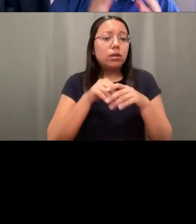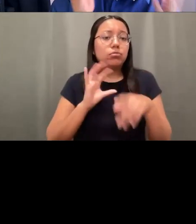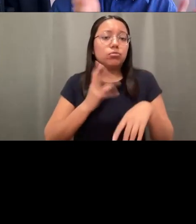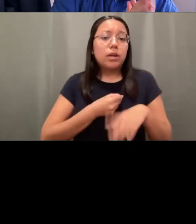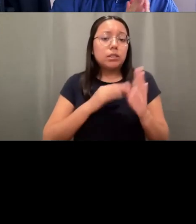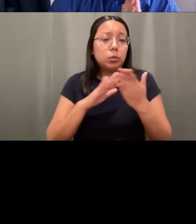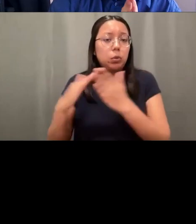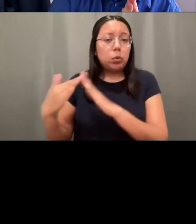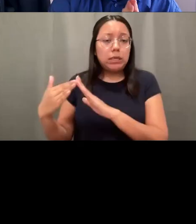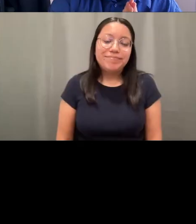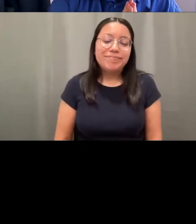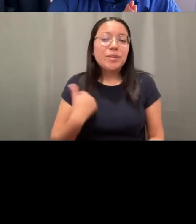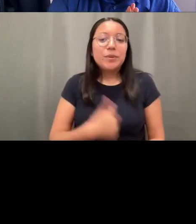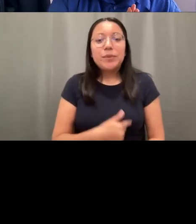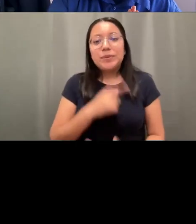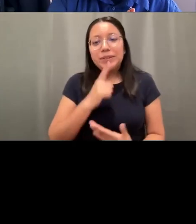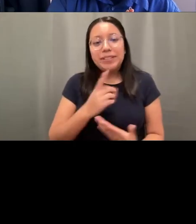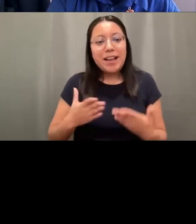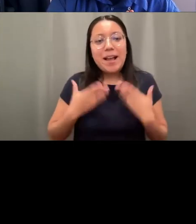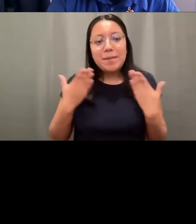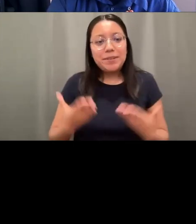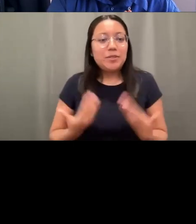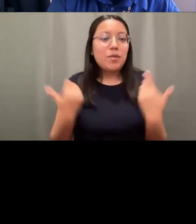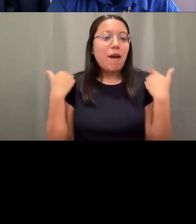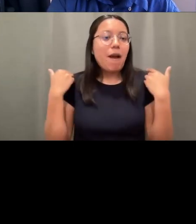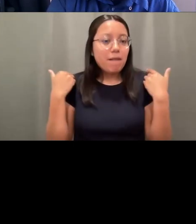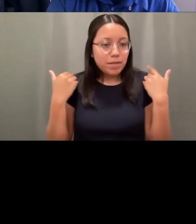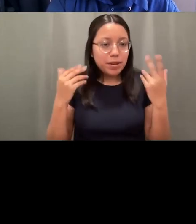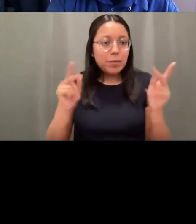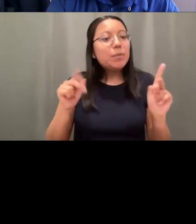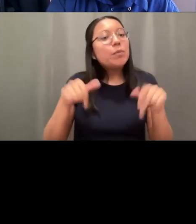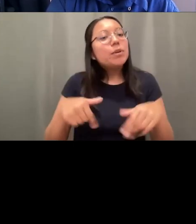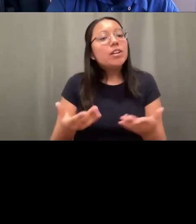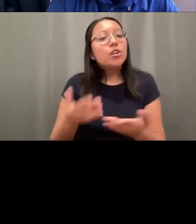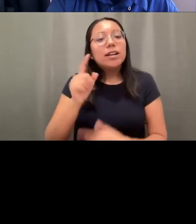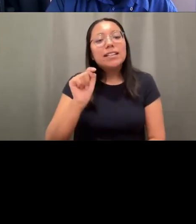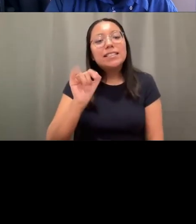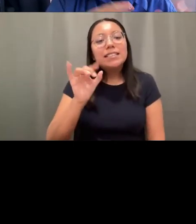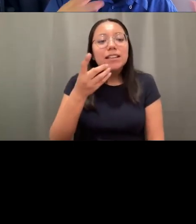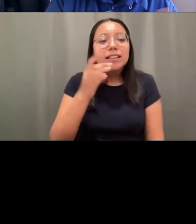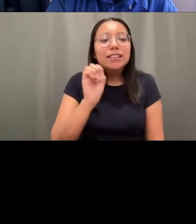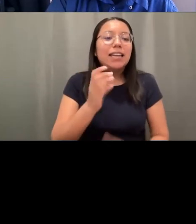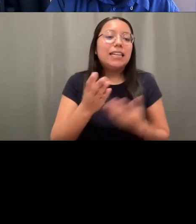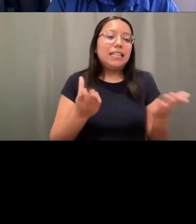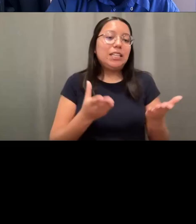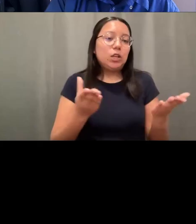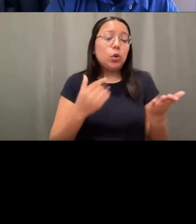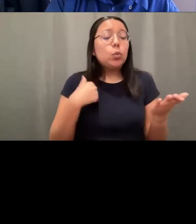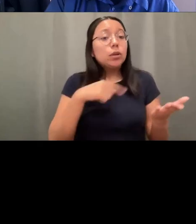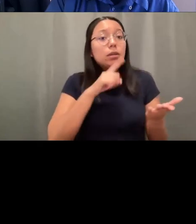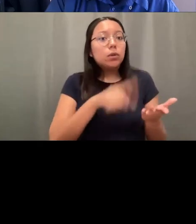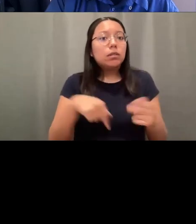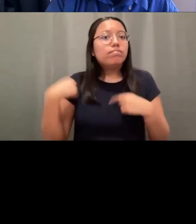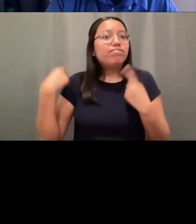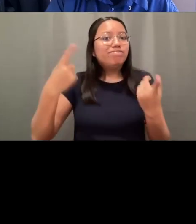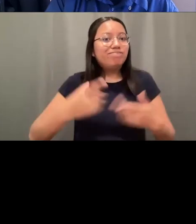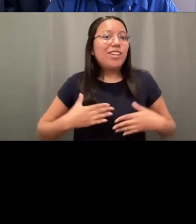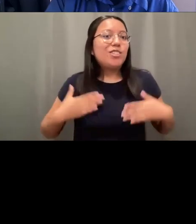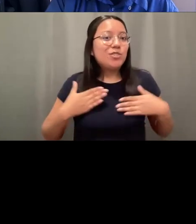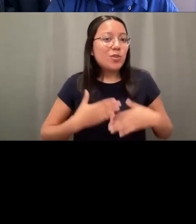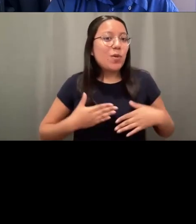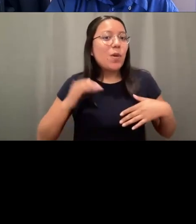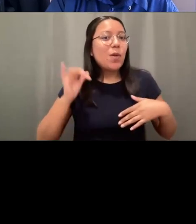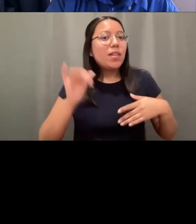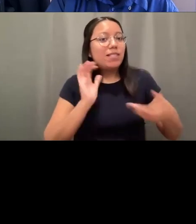have the folks at Tilde here again with us. We've really enjoyed our long relationship, and are really happy